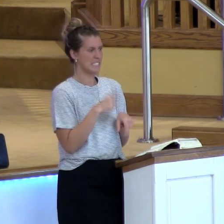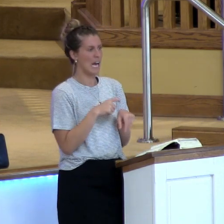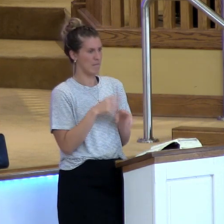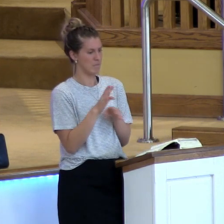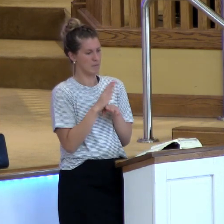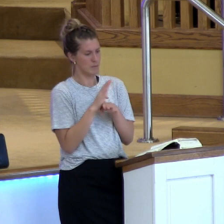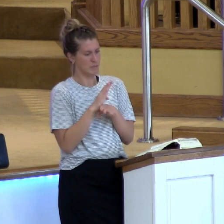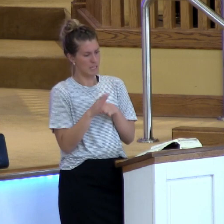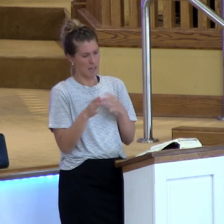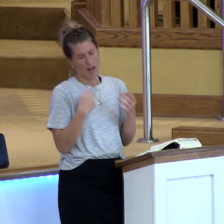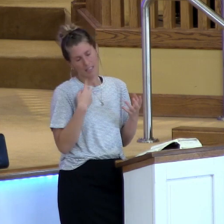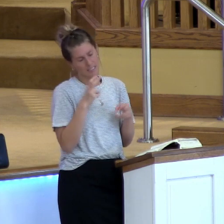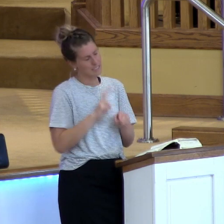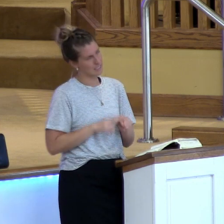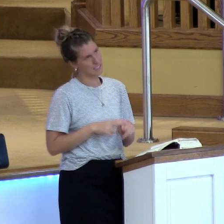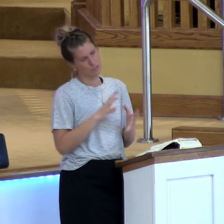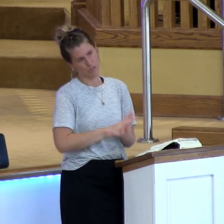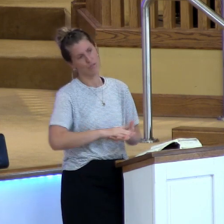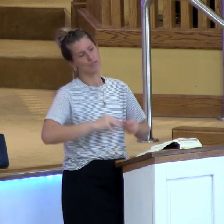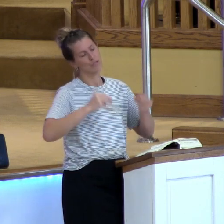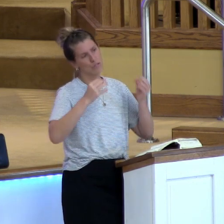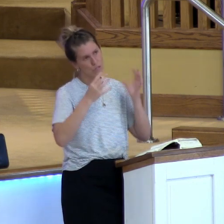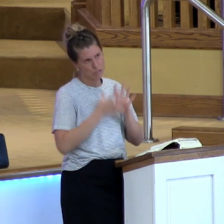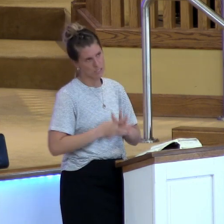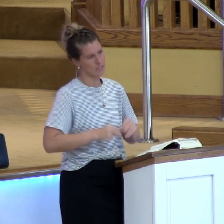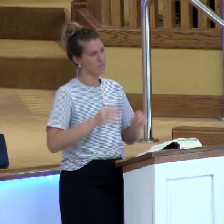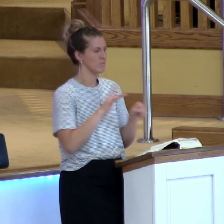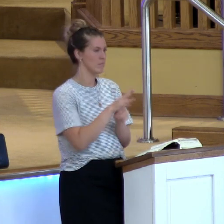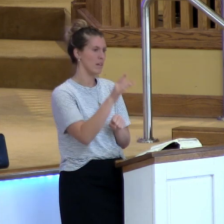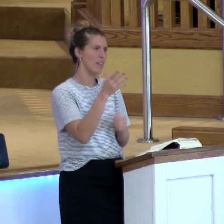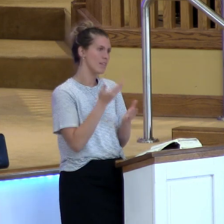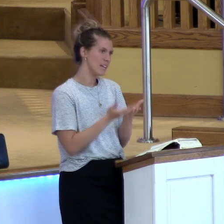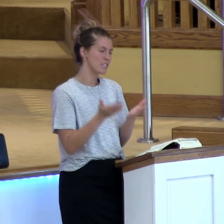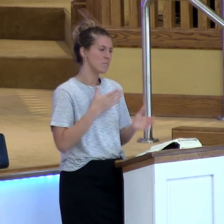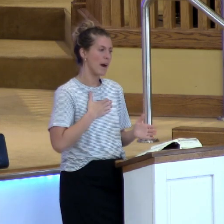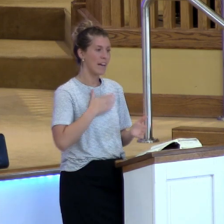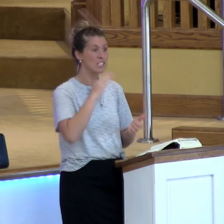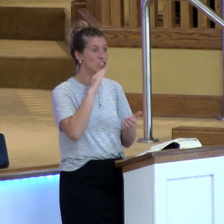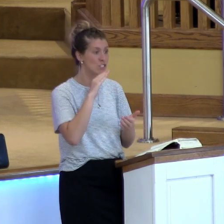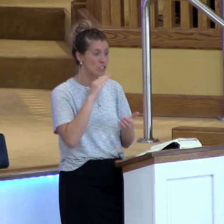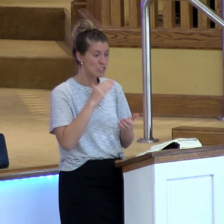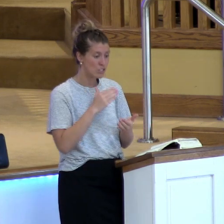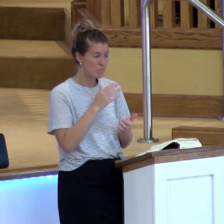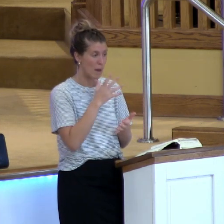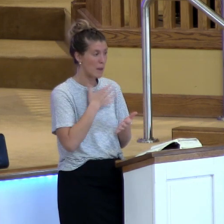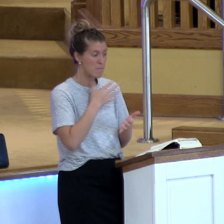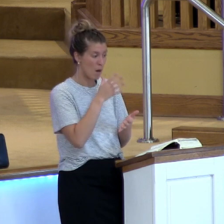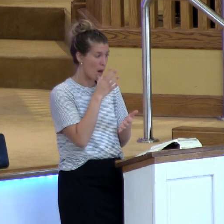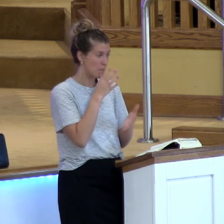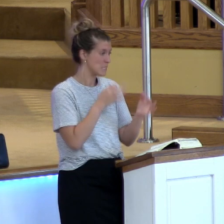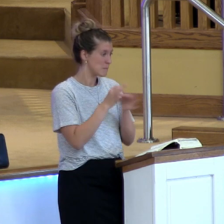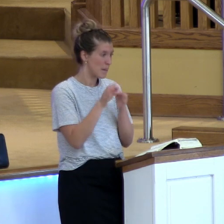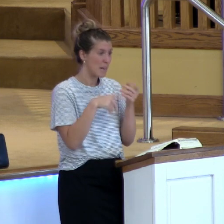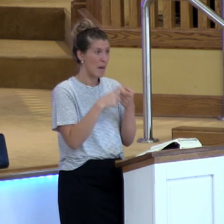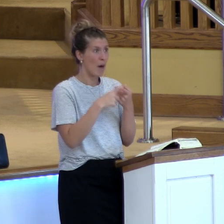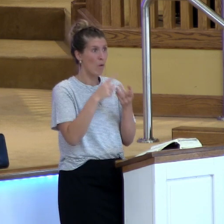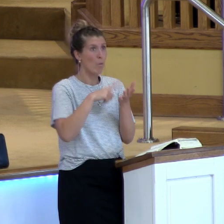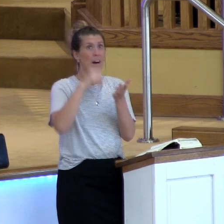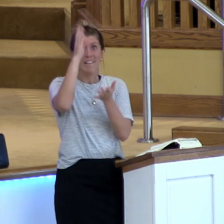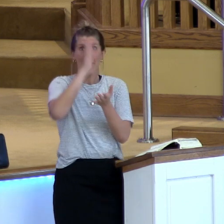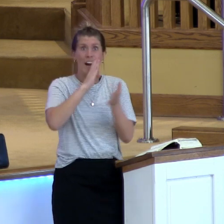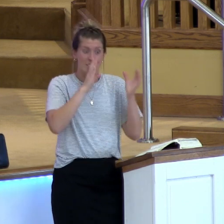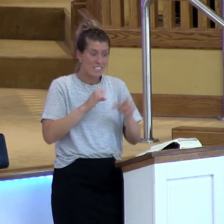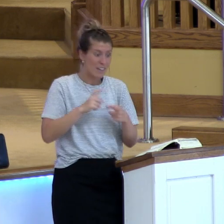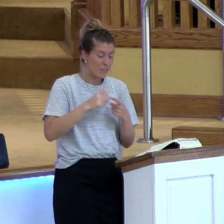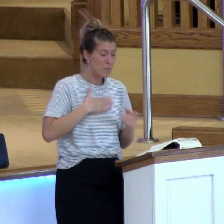stories. How much time you got? I could sit up here all night and tell you stories of things my God has done for my Uncle Ray. My mom could too. Miraculous things that you